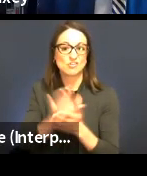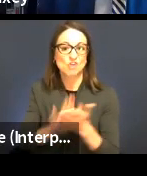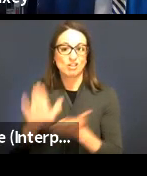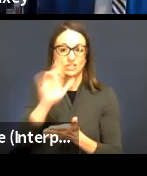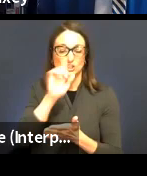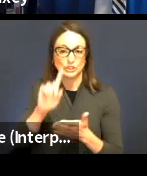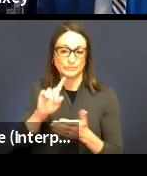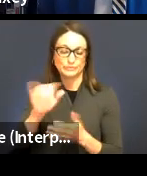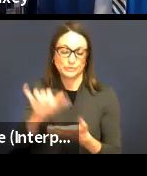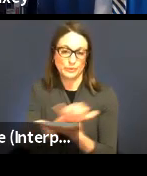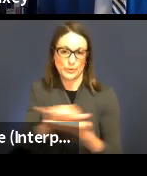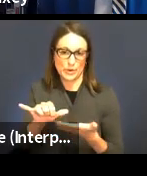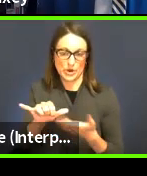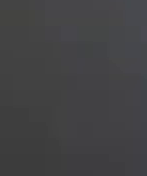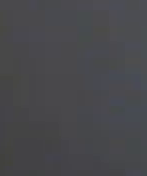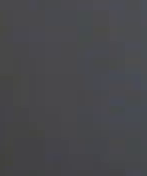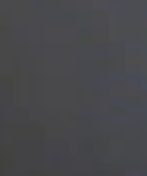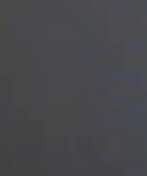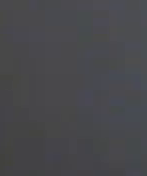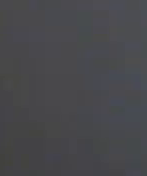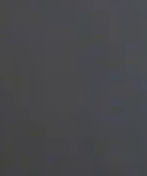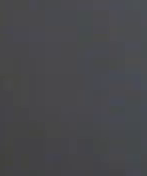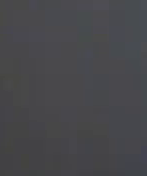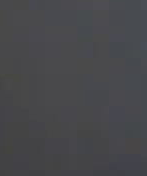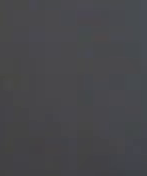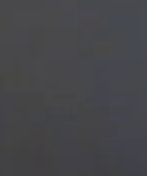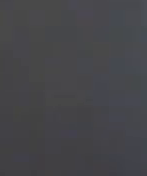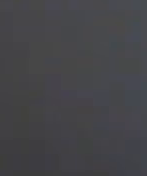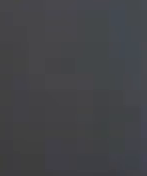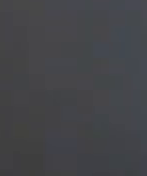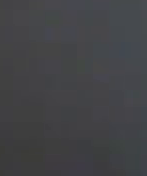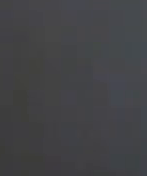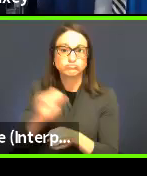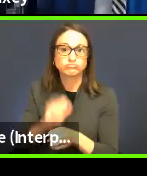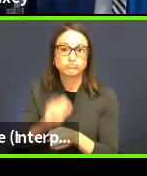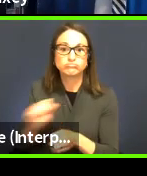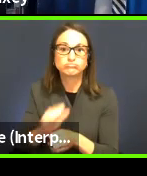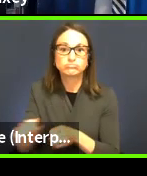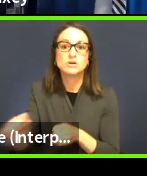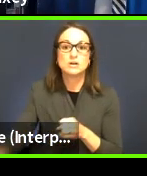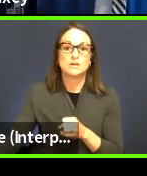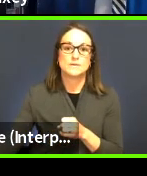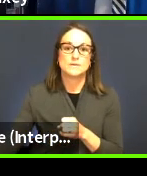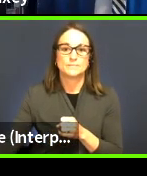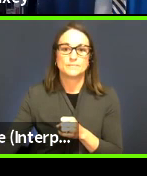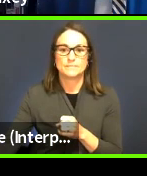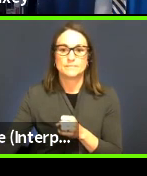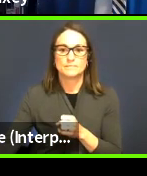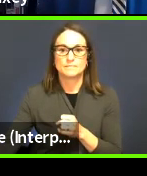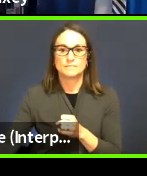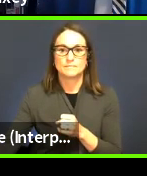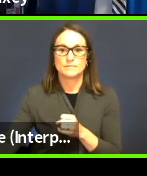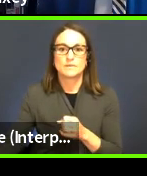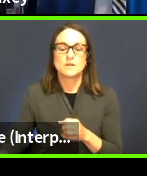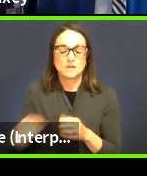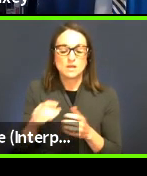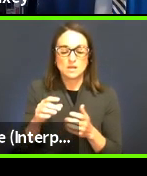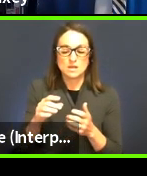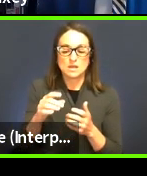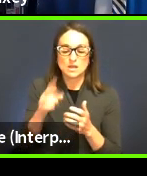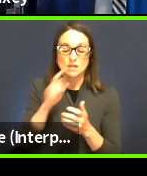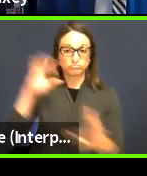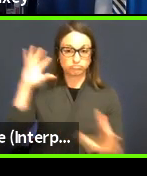to the university in more service roles than I have time to list this morning, but has notably served a